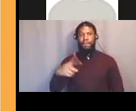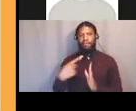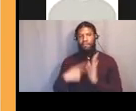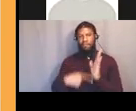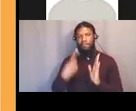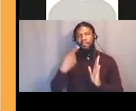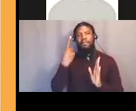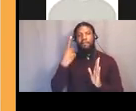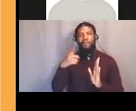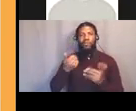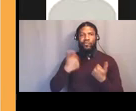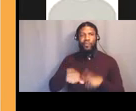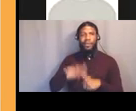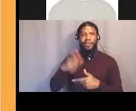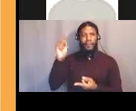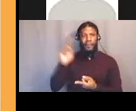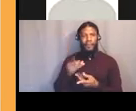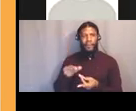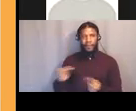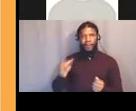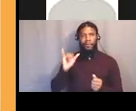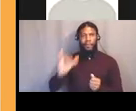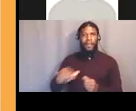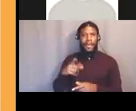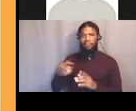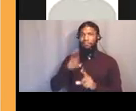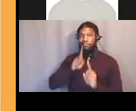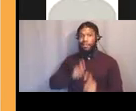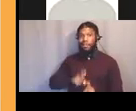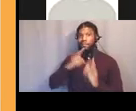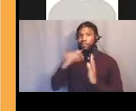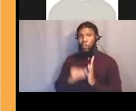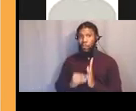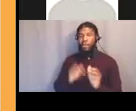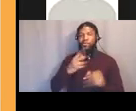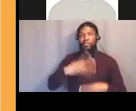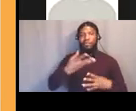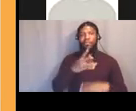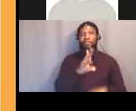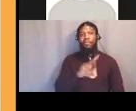away at this practice, please, please, please visit